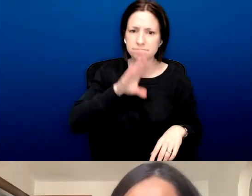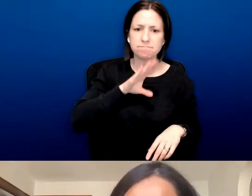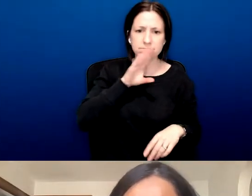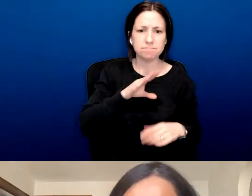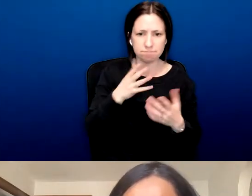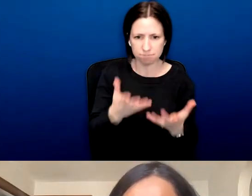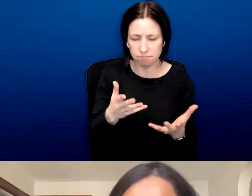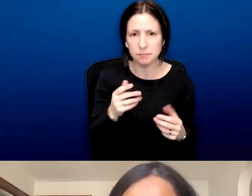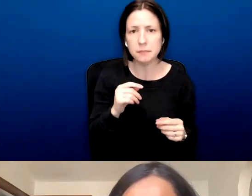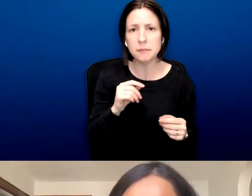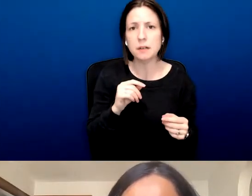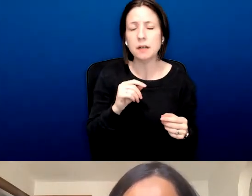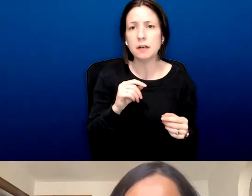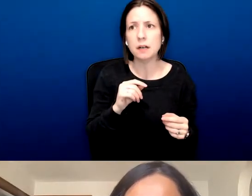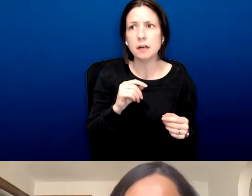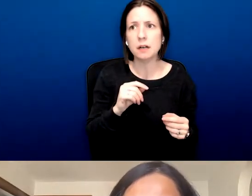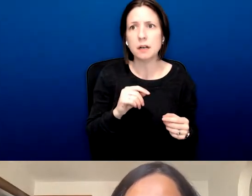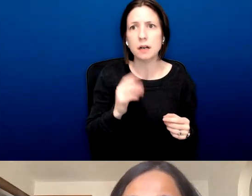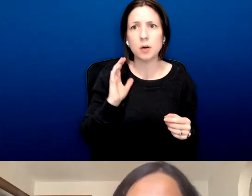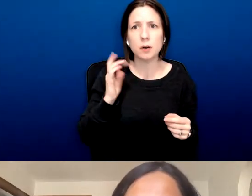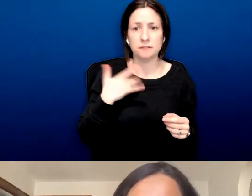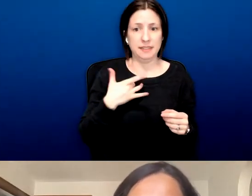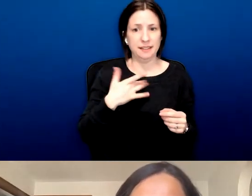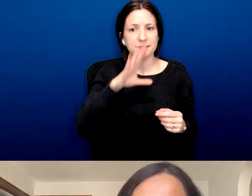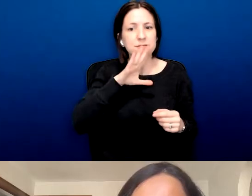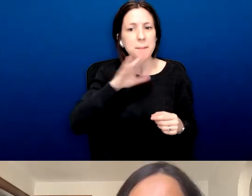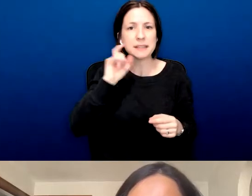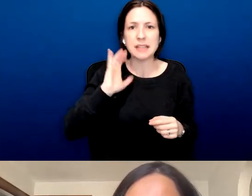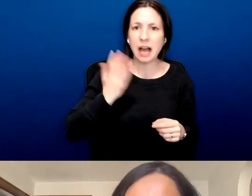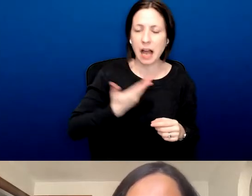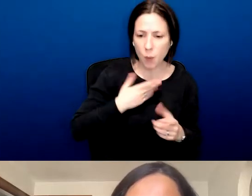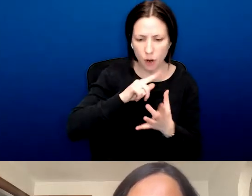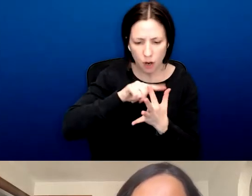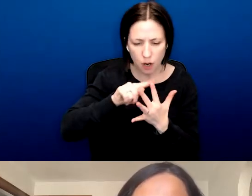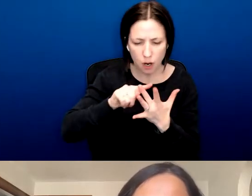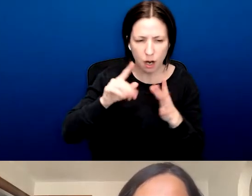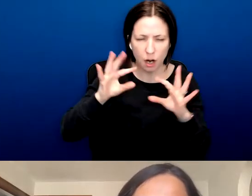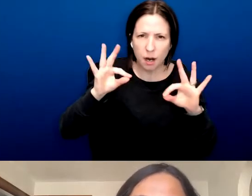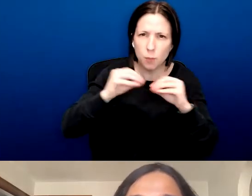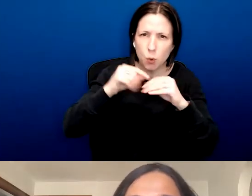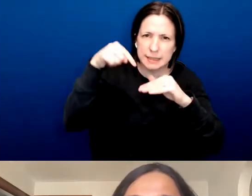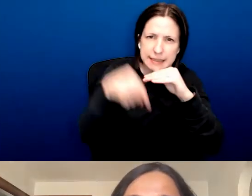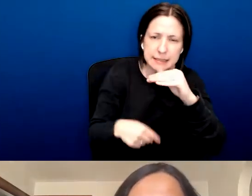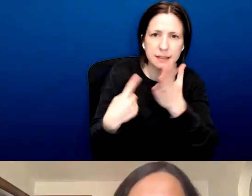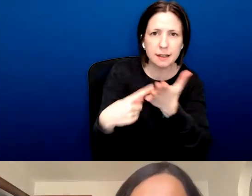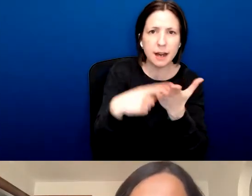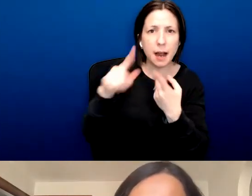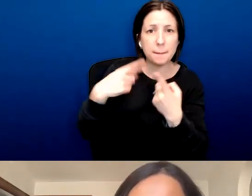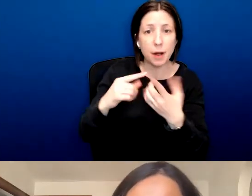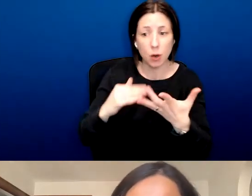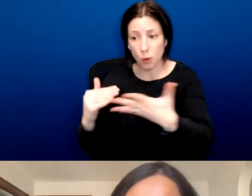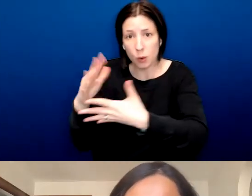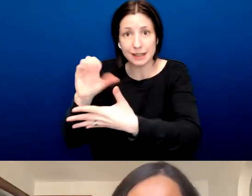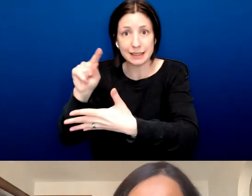that the kind of nuanced conversations around caste that we wanted to have were very often not